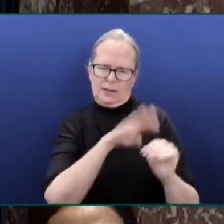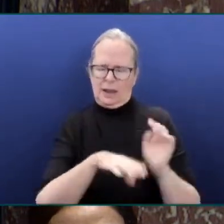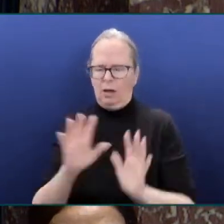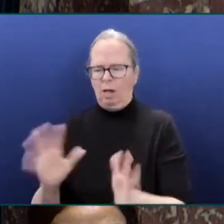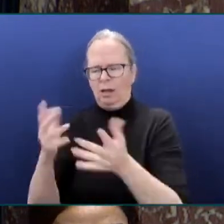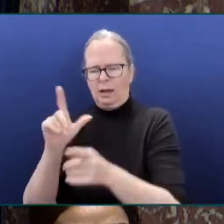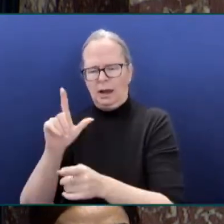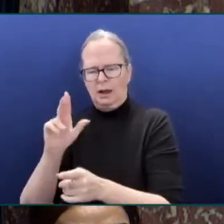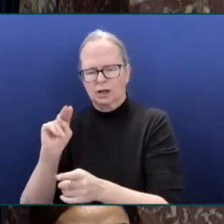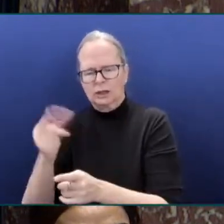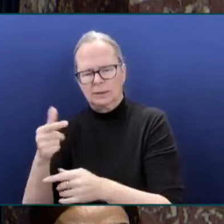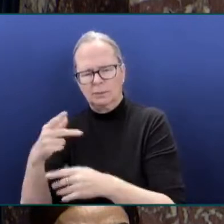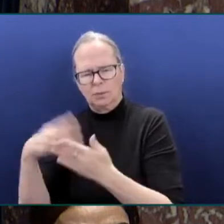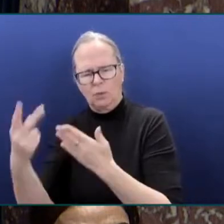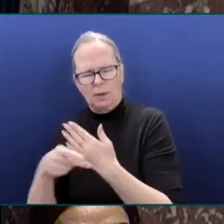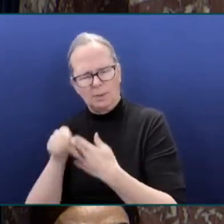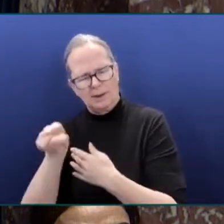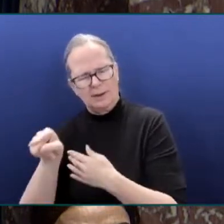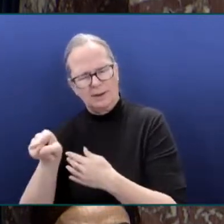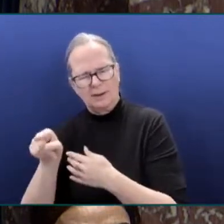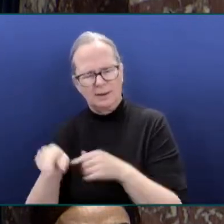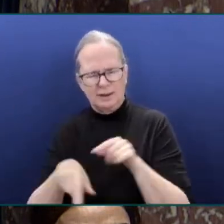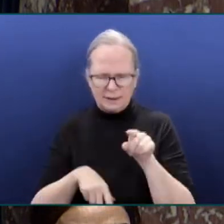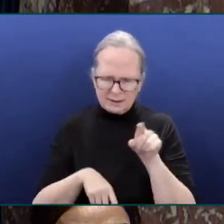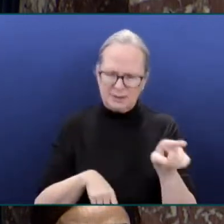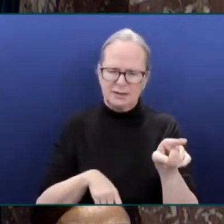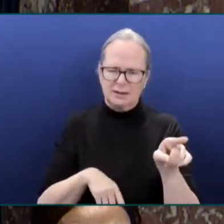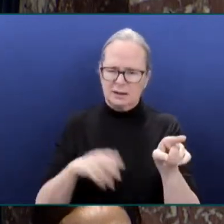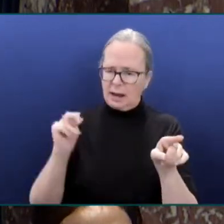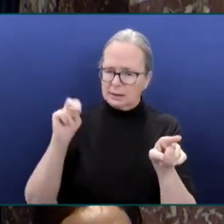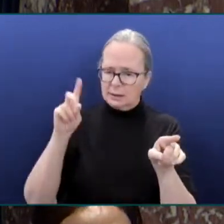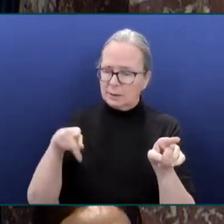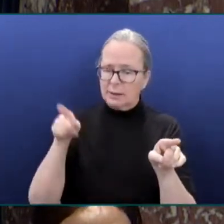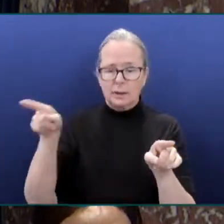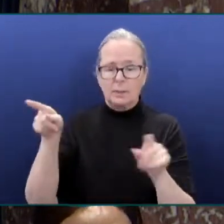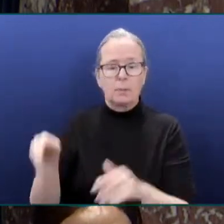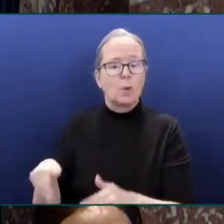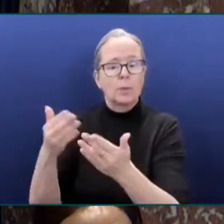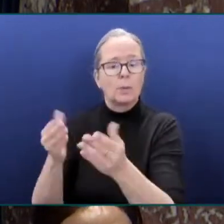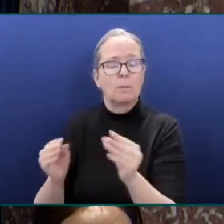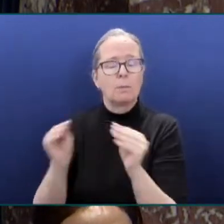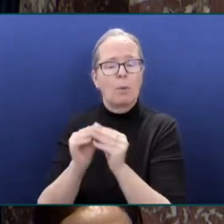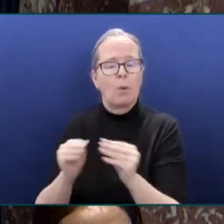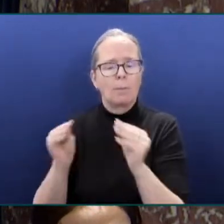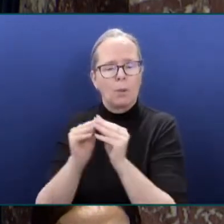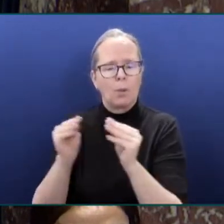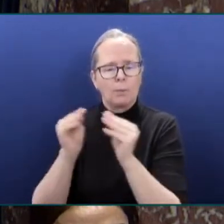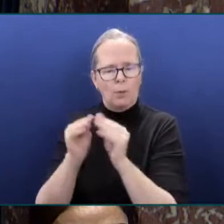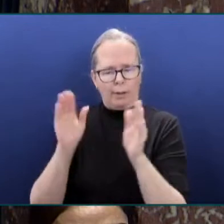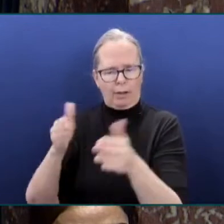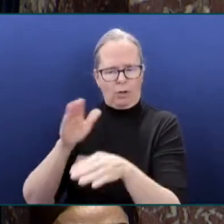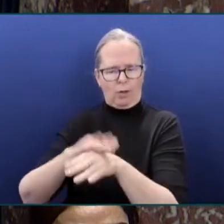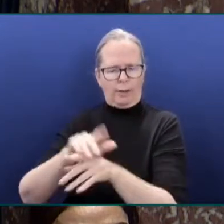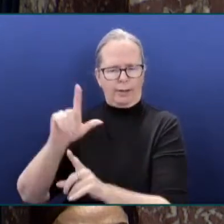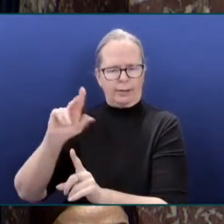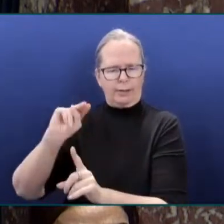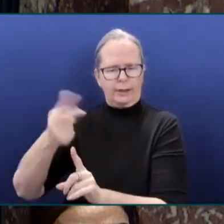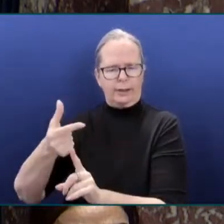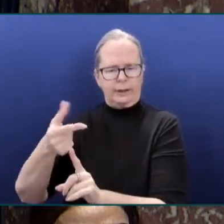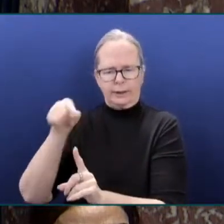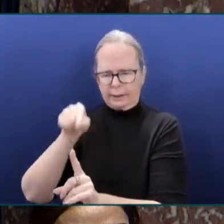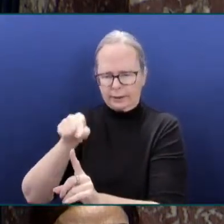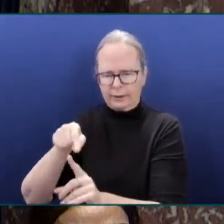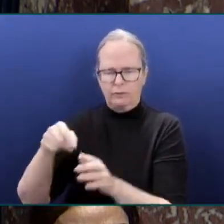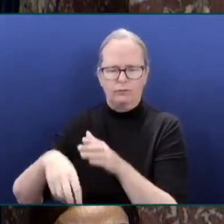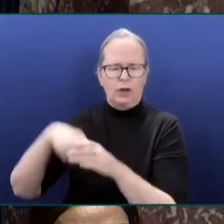gas wells, more polluted water, more poisonous tailings ponds, more pipelines, more RCMP rates. My